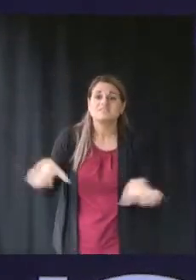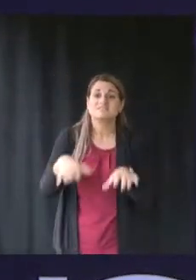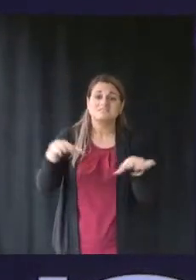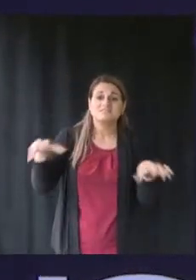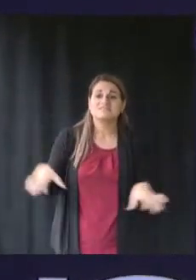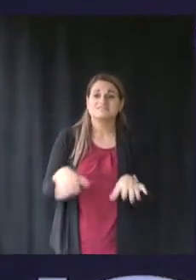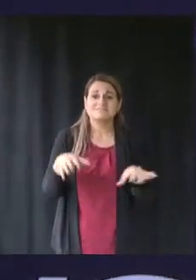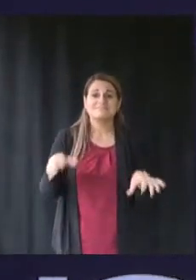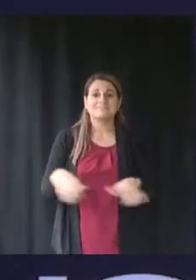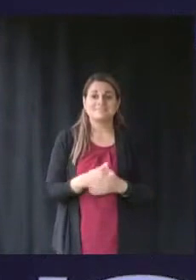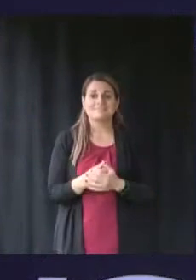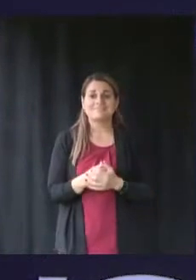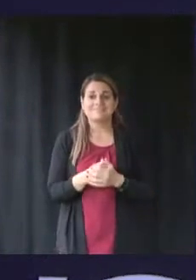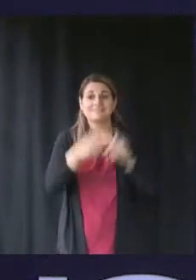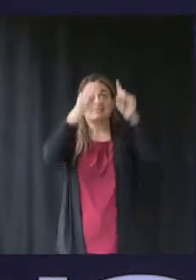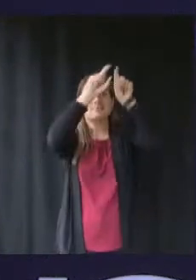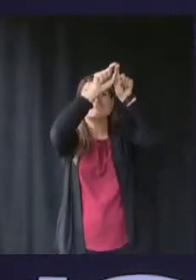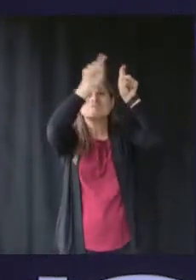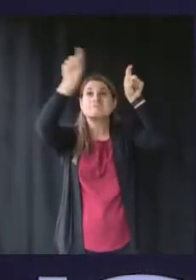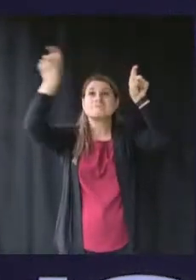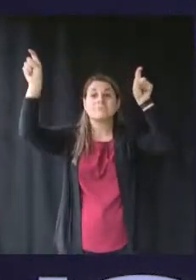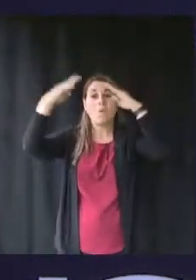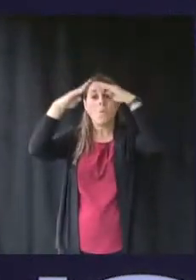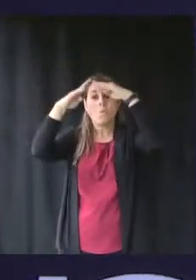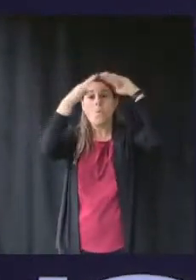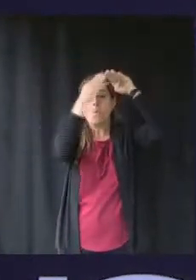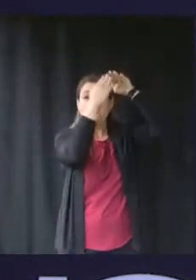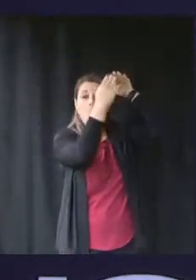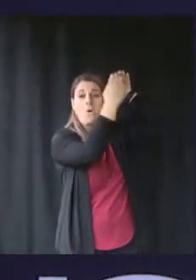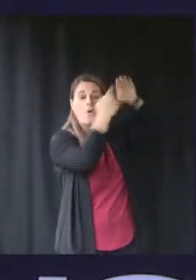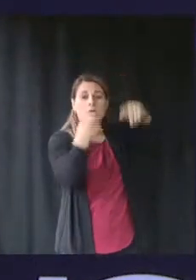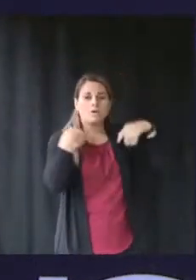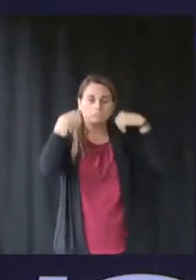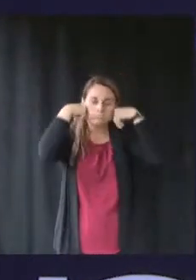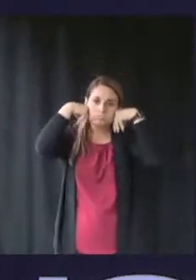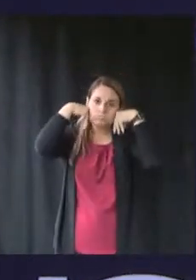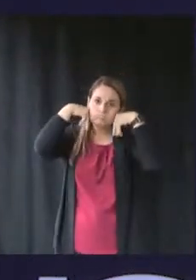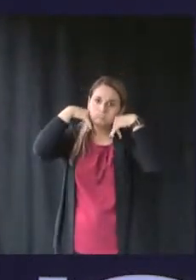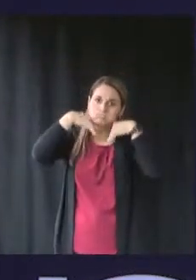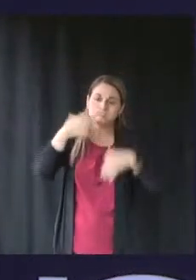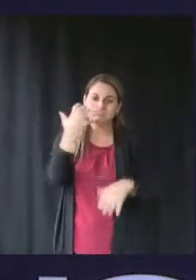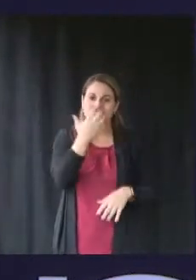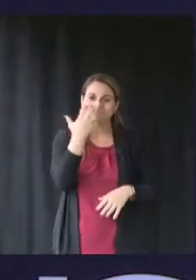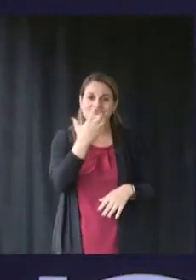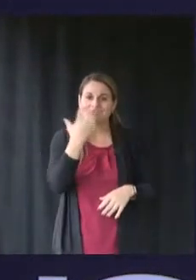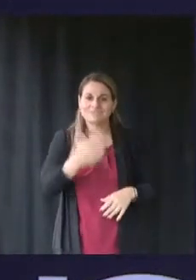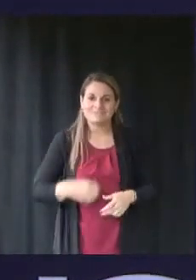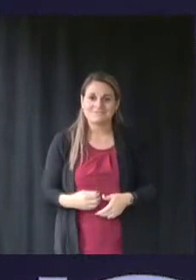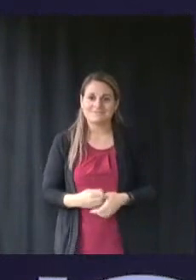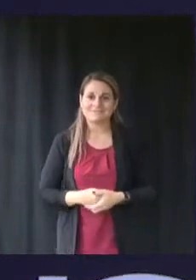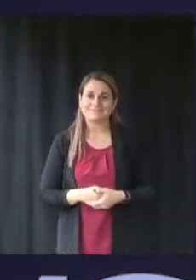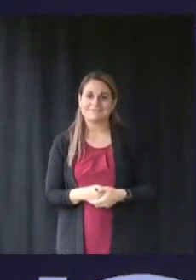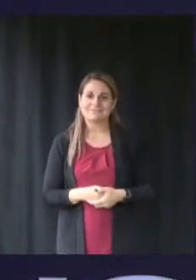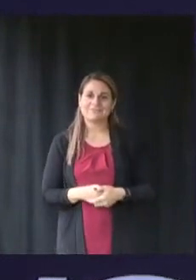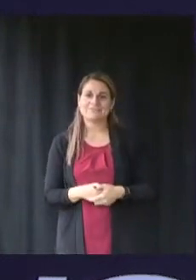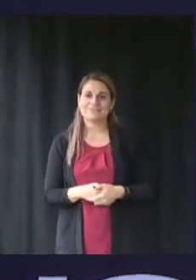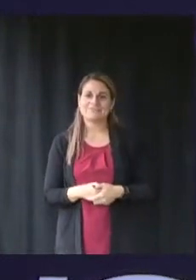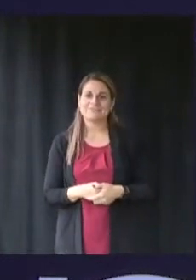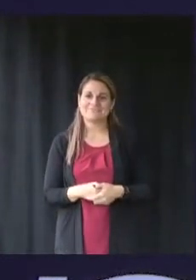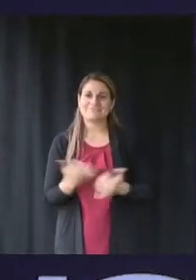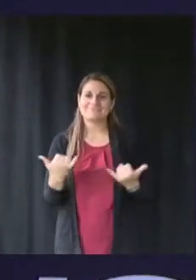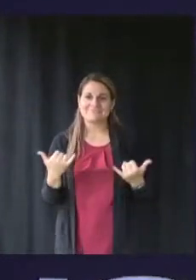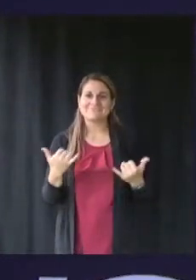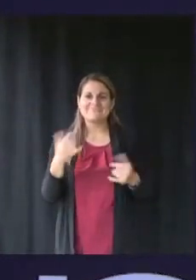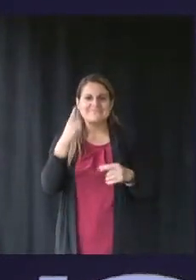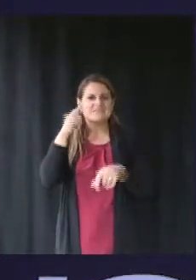molding and sweating like the proverbial you know what. And here at the door,